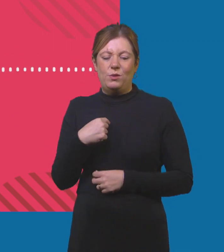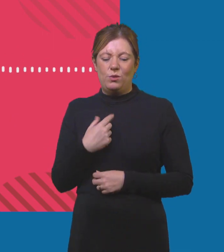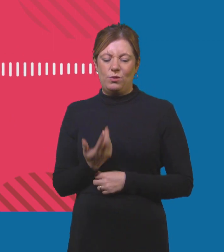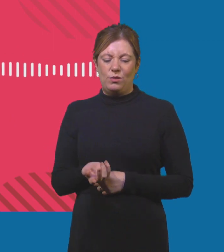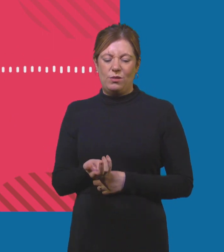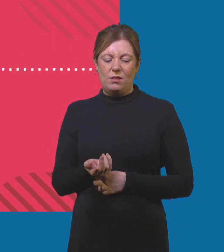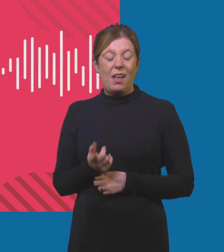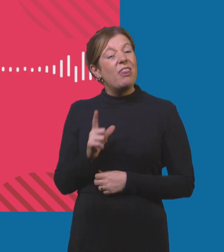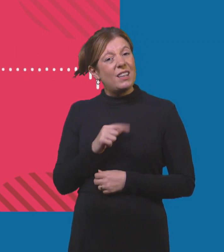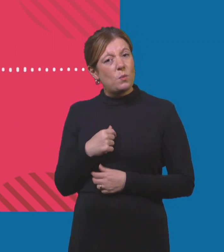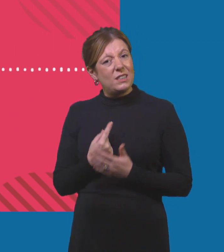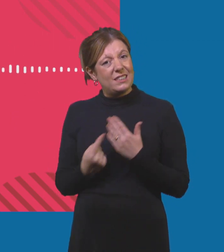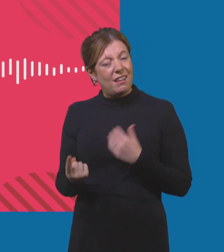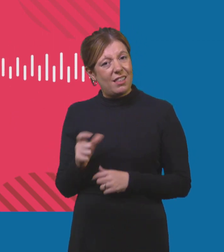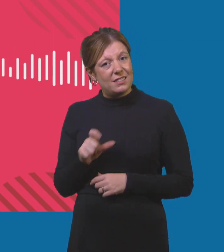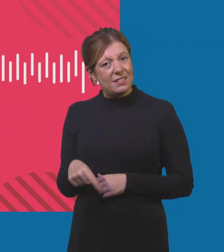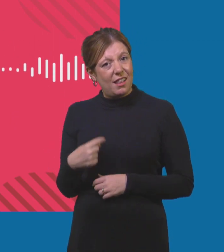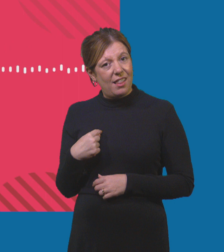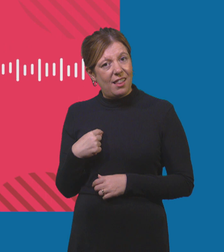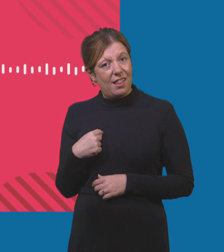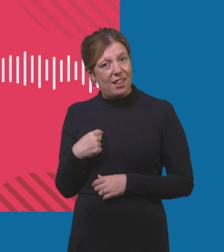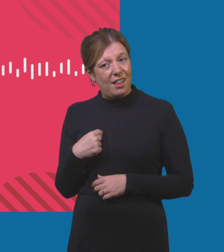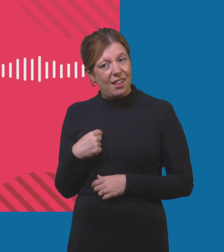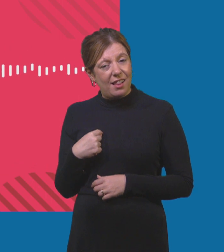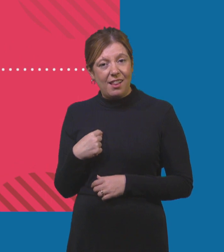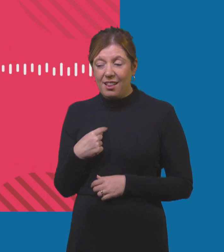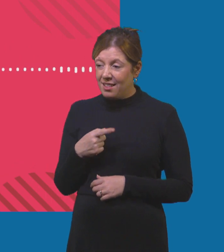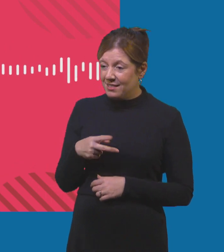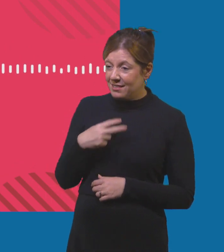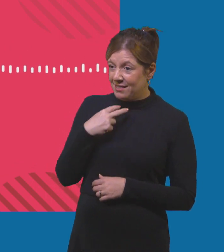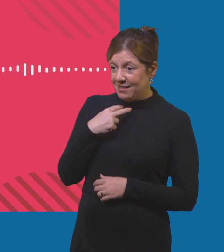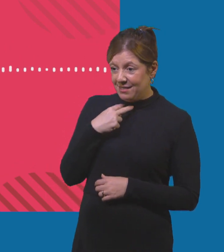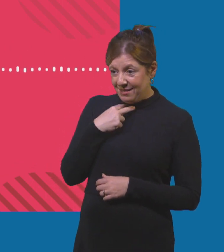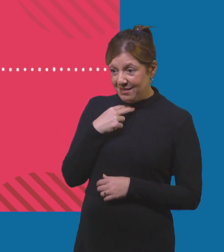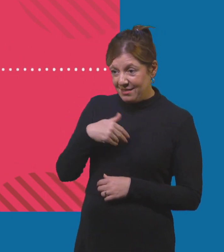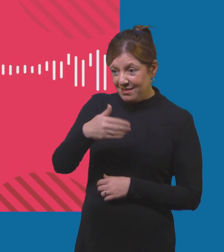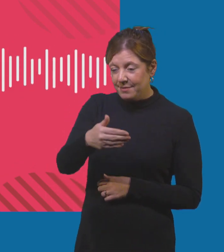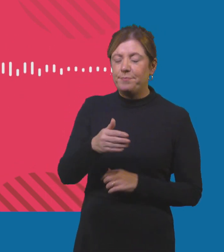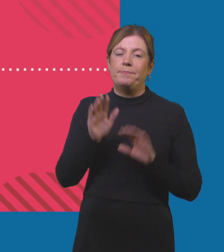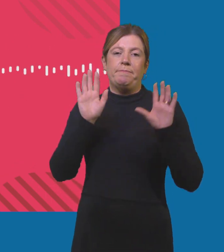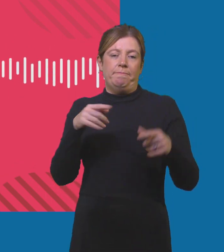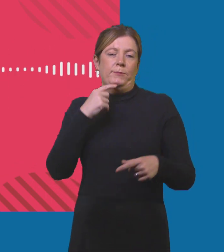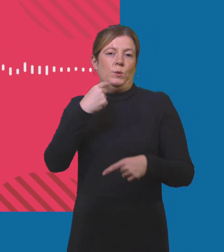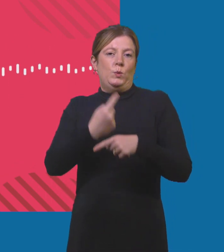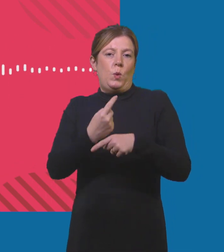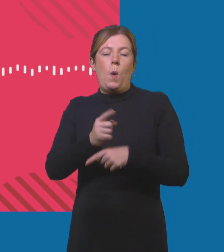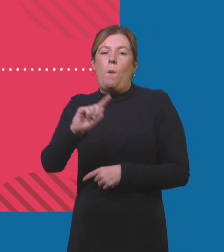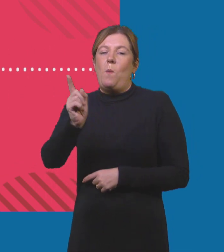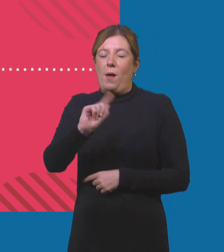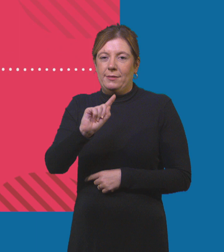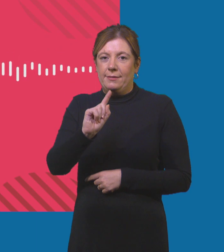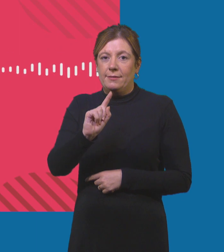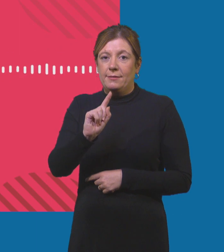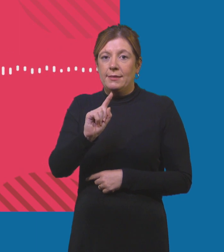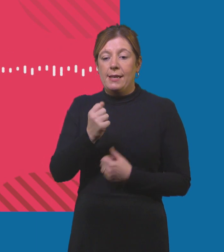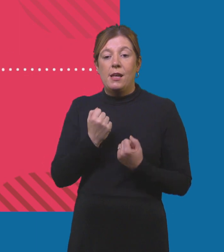still single? You're going to miss that, Matt, aren't you? I am, yeah. What are we talking about today? Today, we are talking about